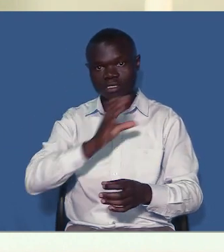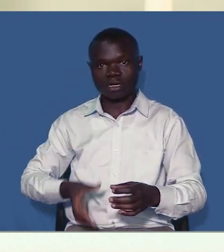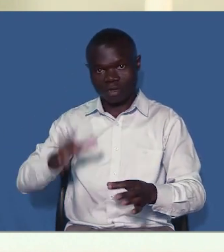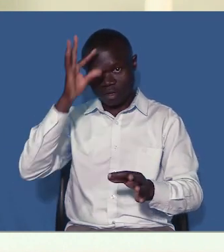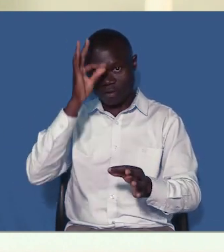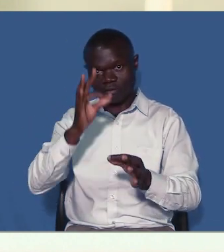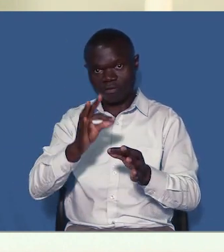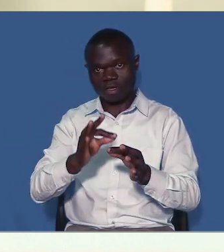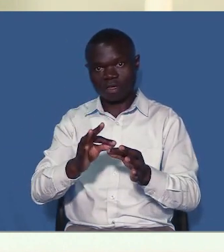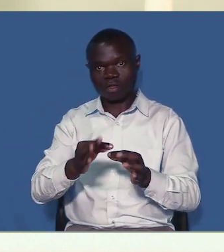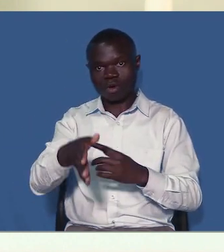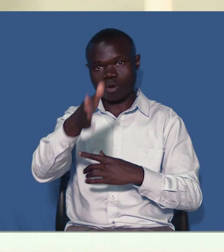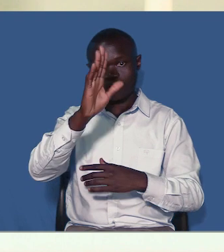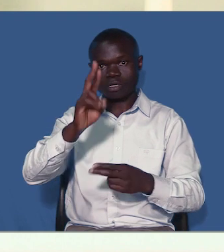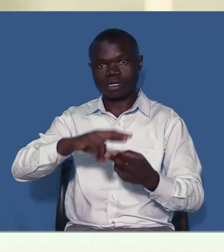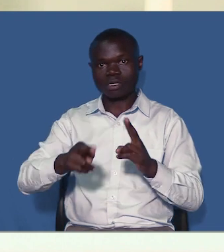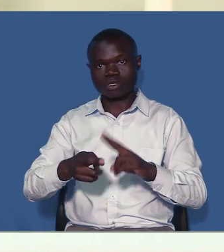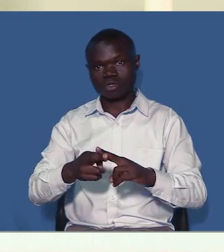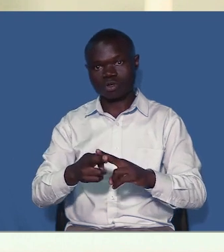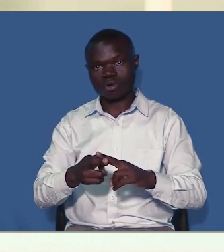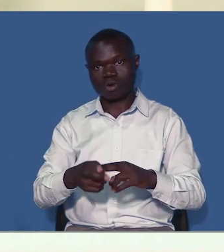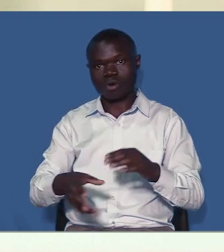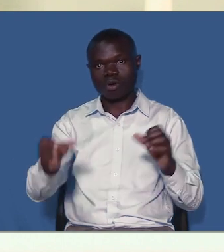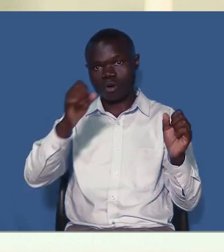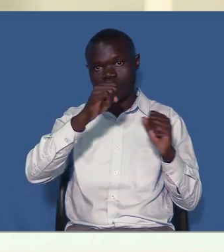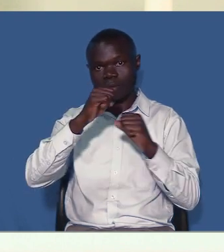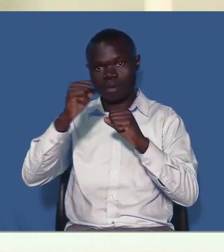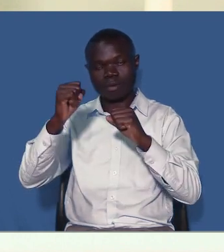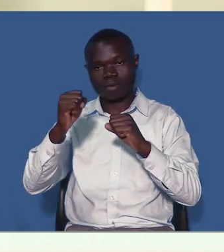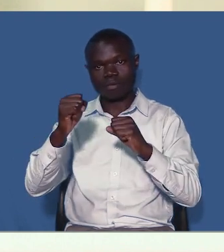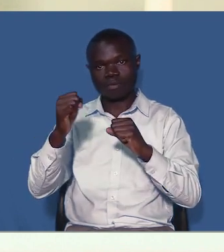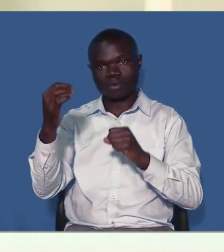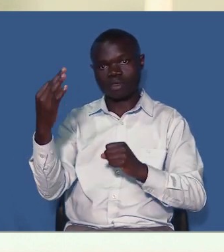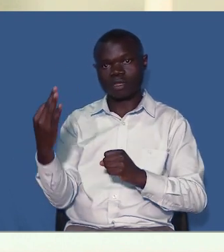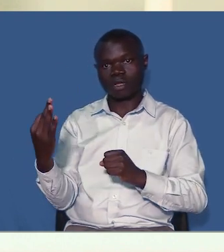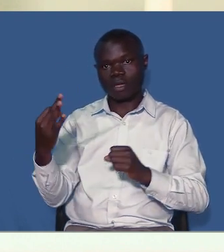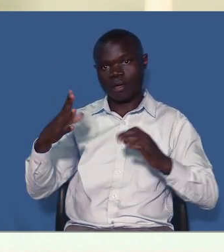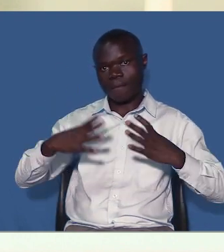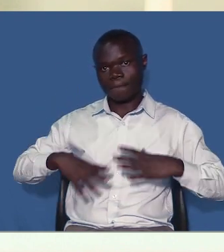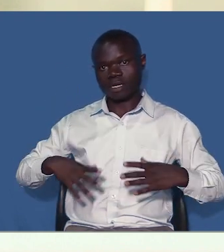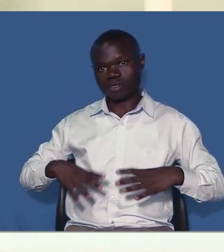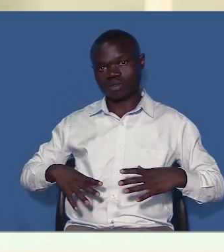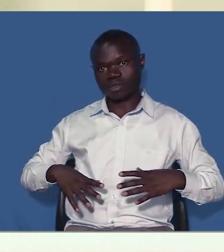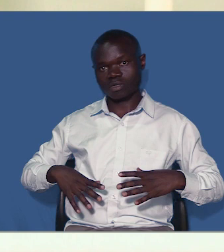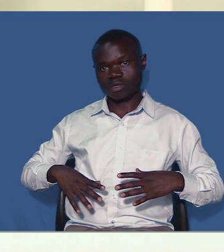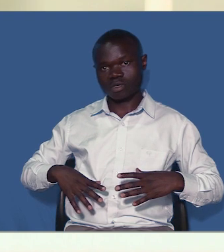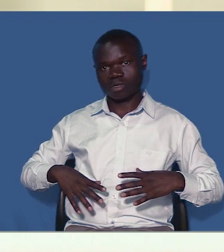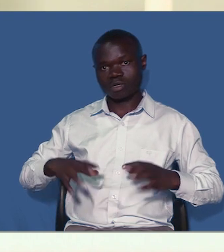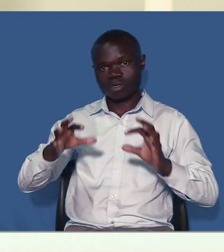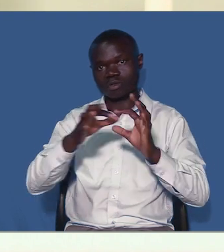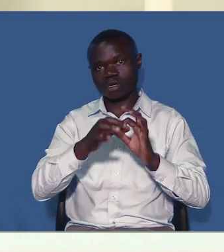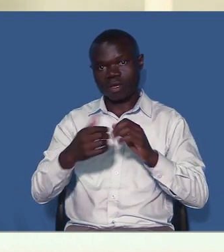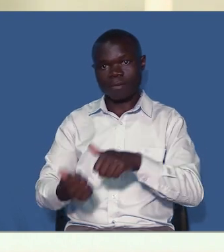is a relational being existing as three persons in perfect unity. Baptism